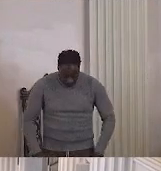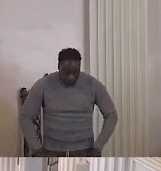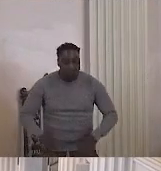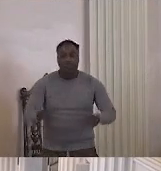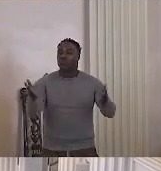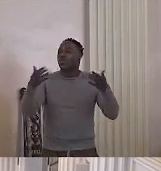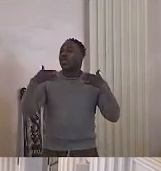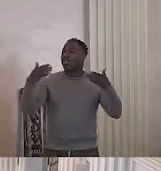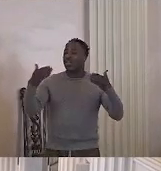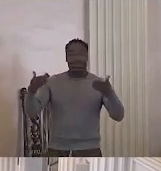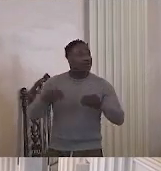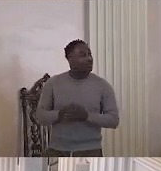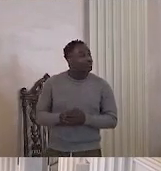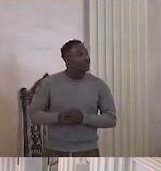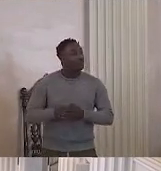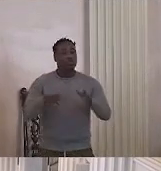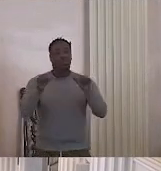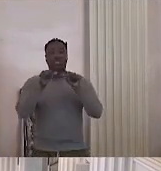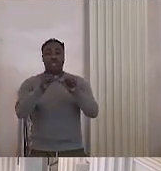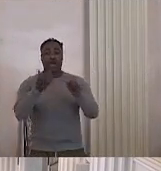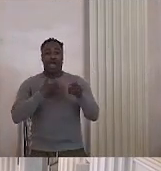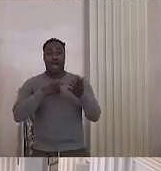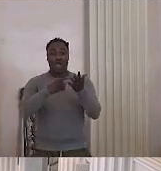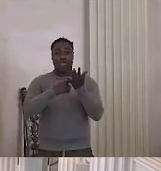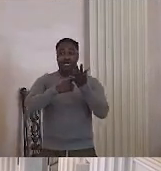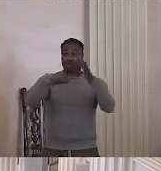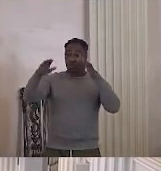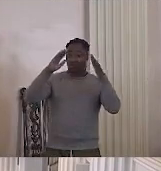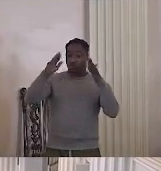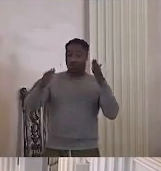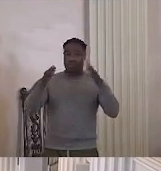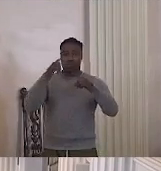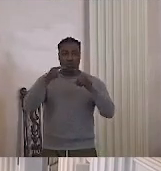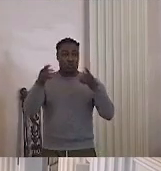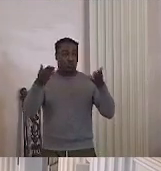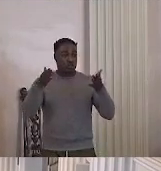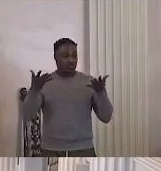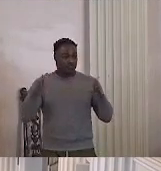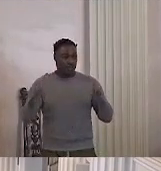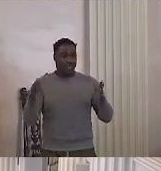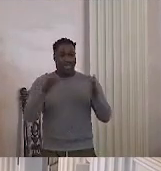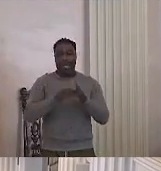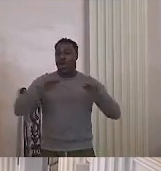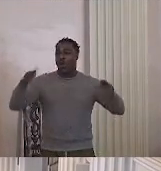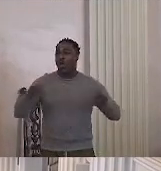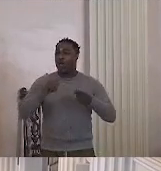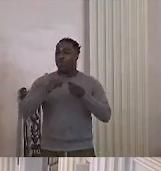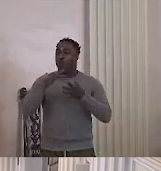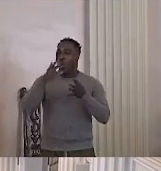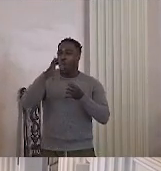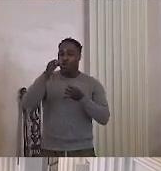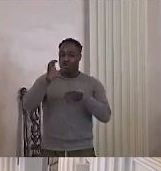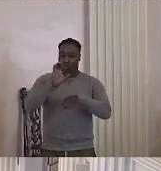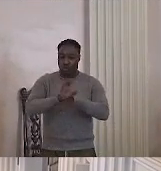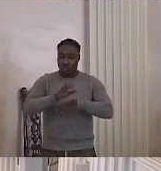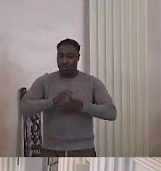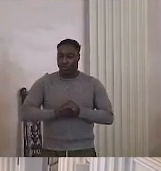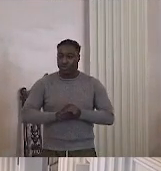Thank you very much. Let's continue our conversations and greetings after the service. And again, welcome to All Souls Church.